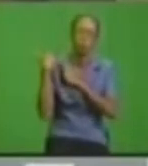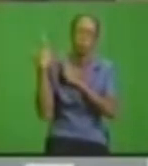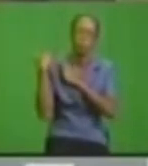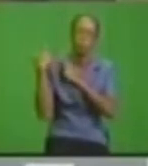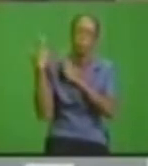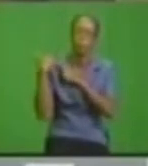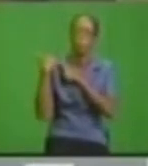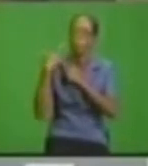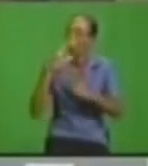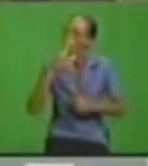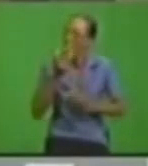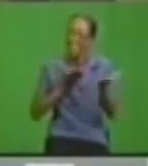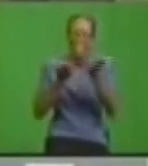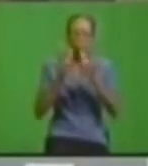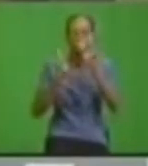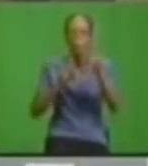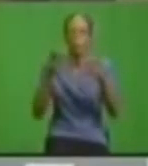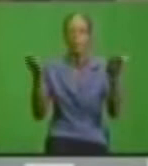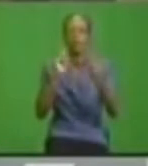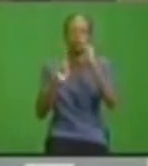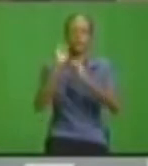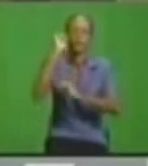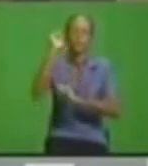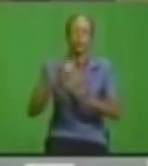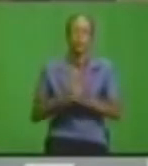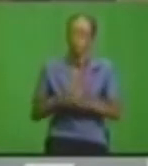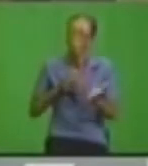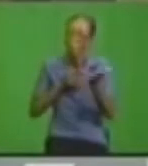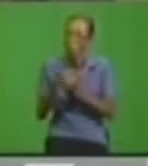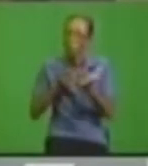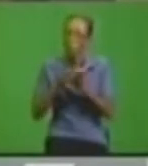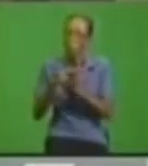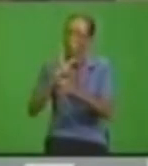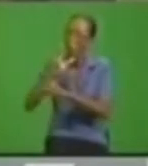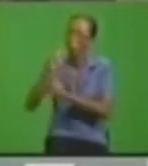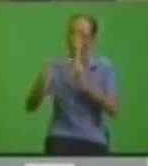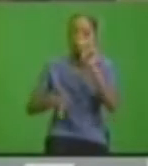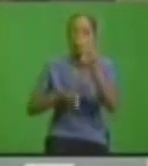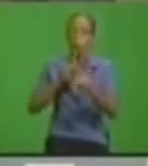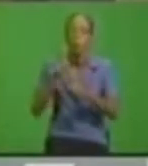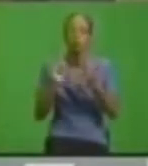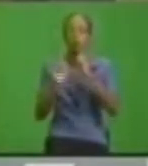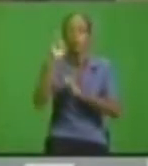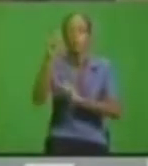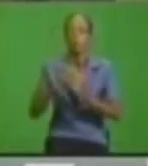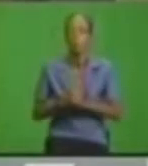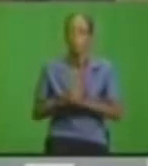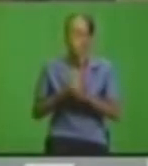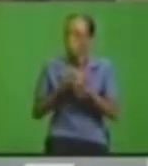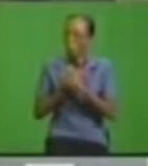a servant of the people with genuine love and concern for the Republic of Trinidad and Tobago and its